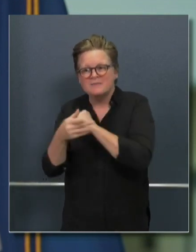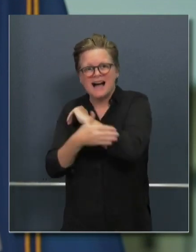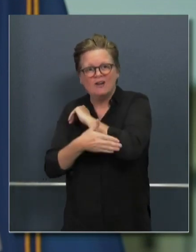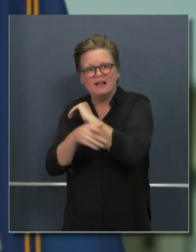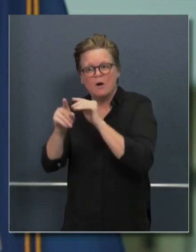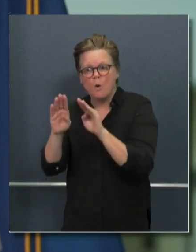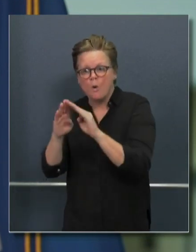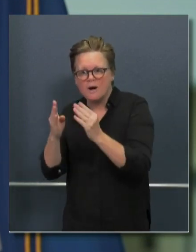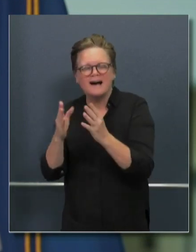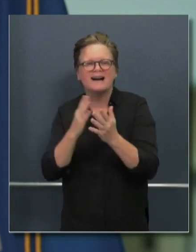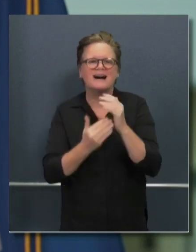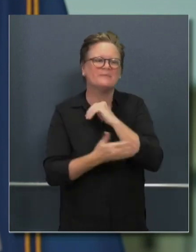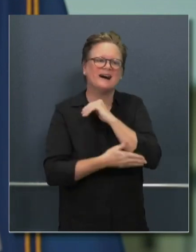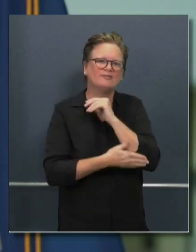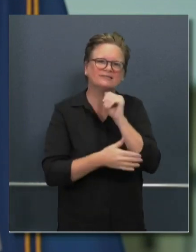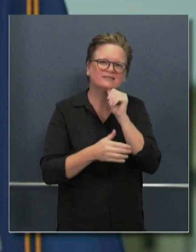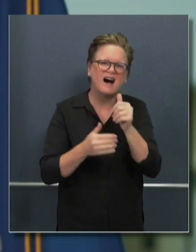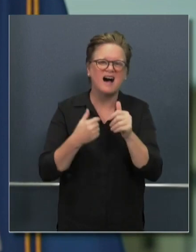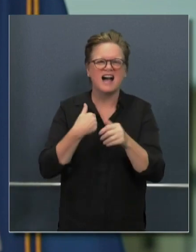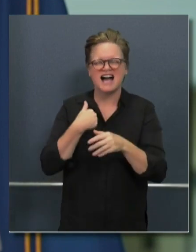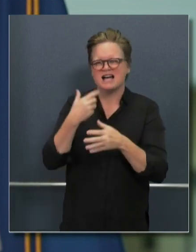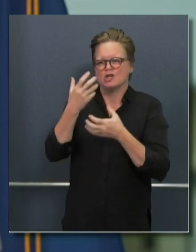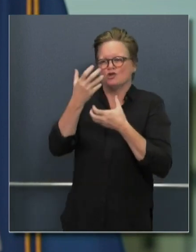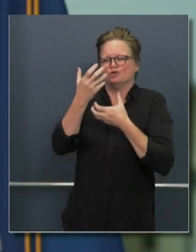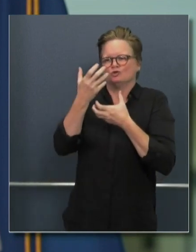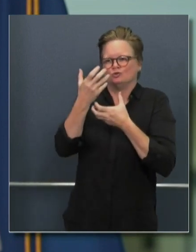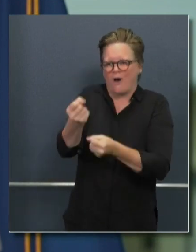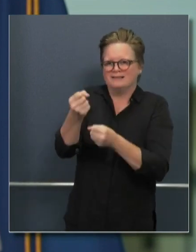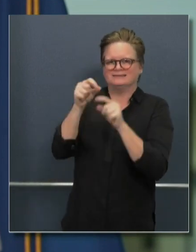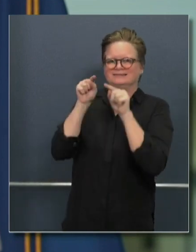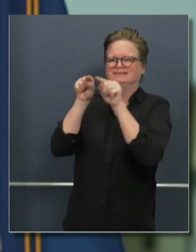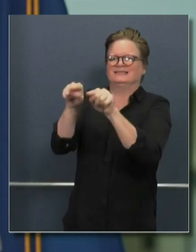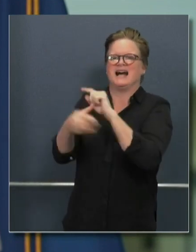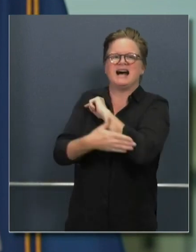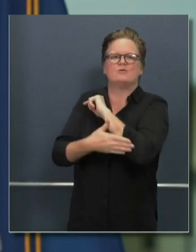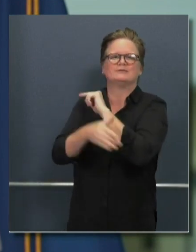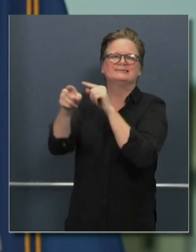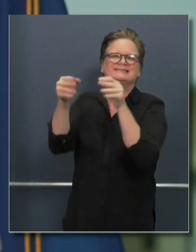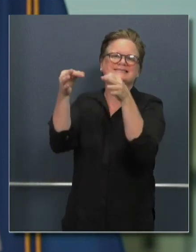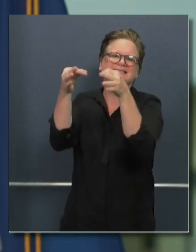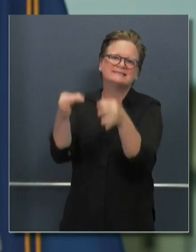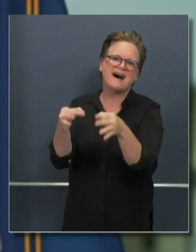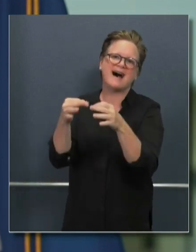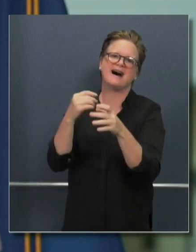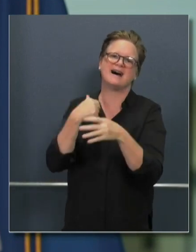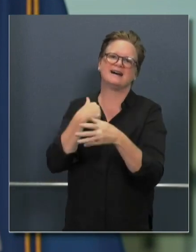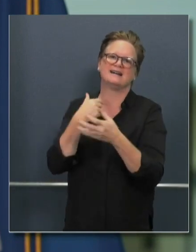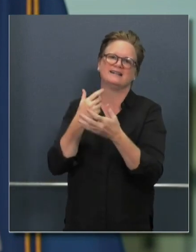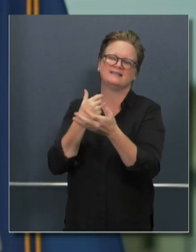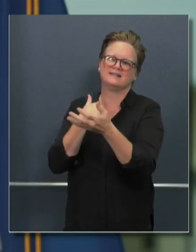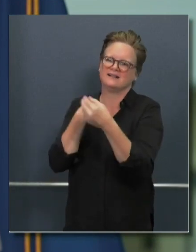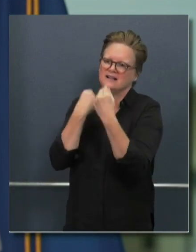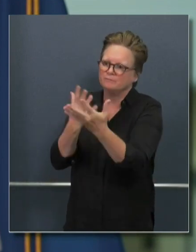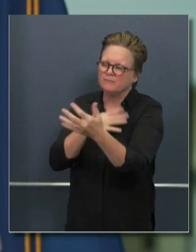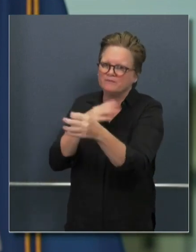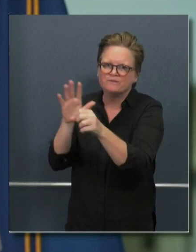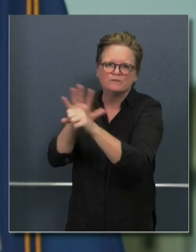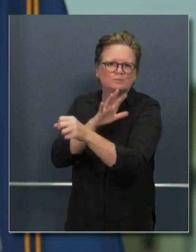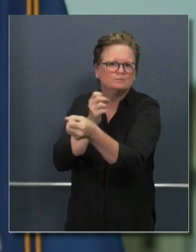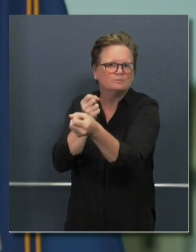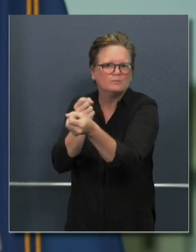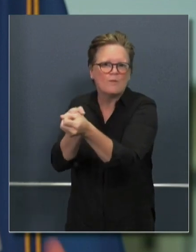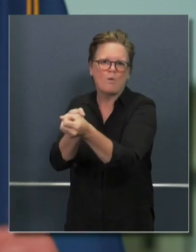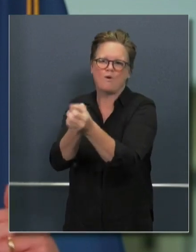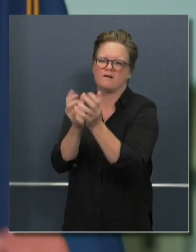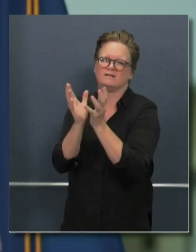them, and we've also provided support for them as well. To the extent we can continue to be vigilant,